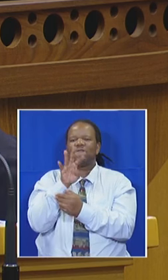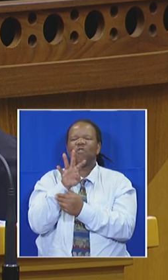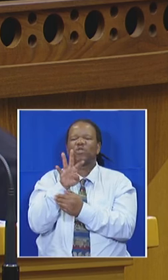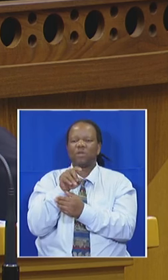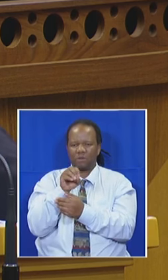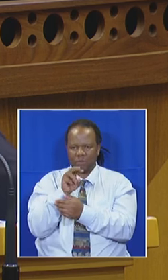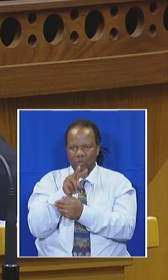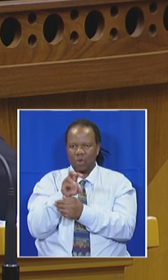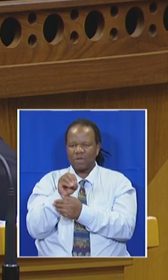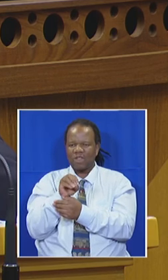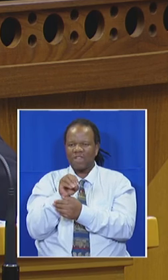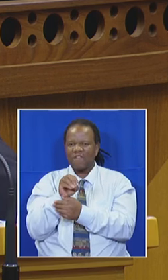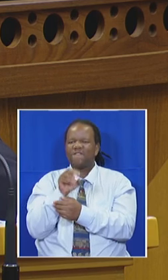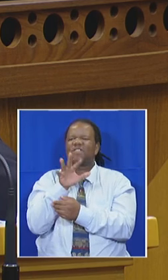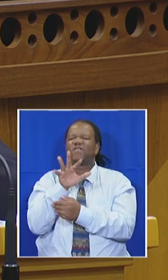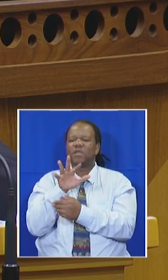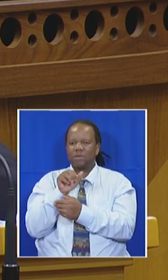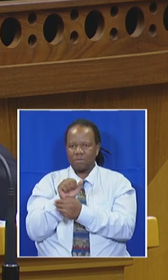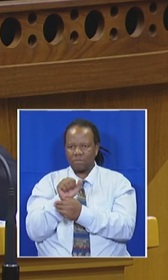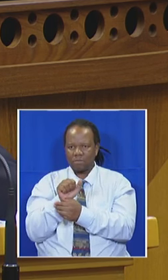been paid by the government.